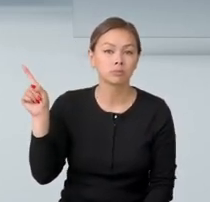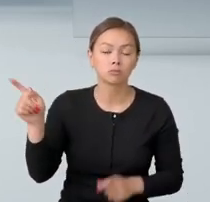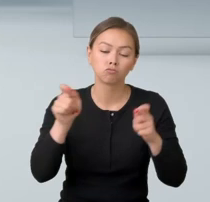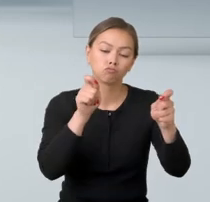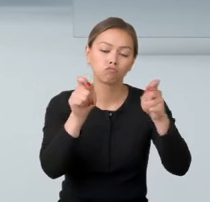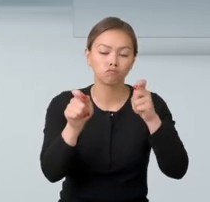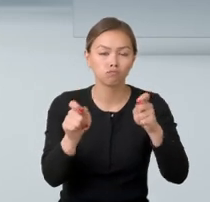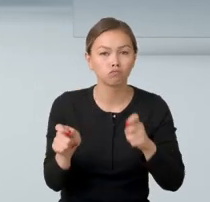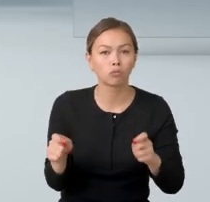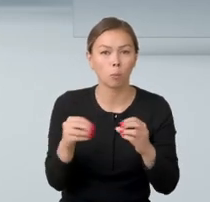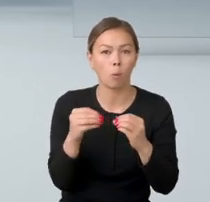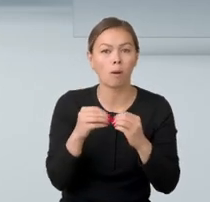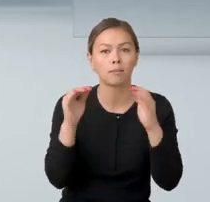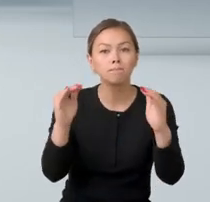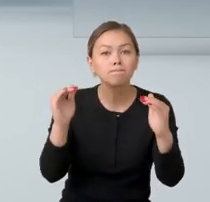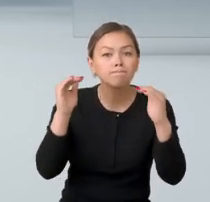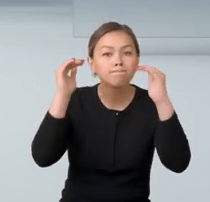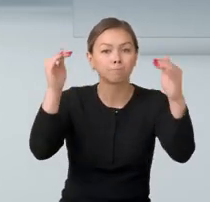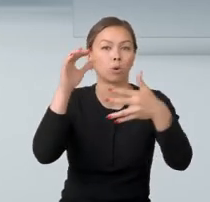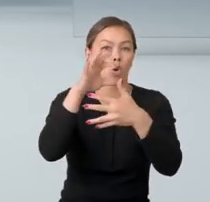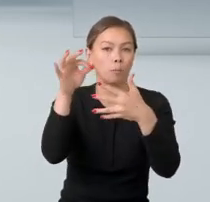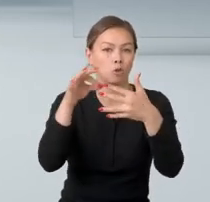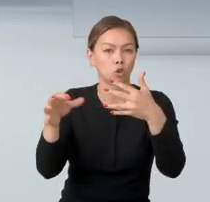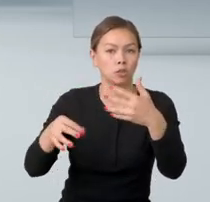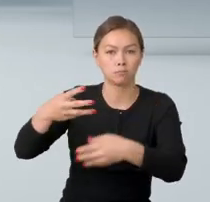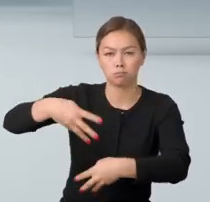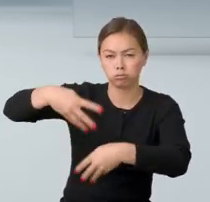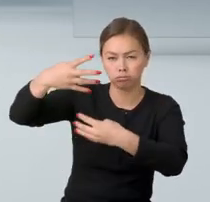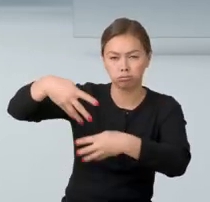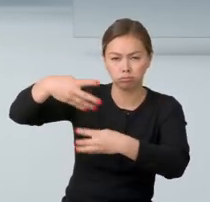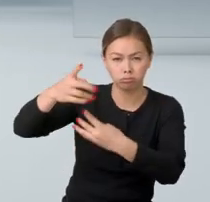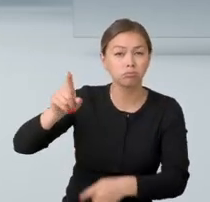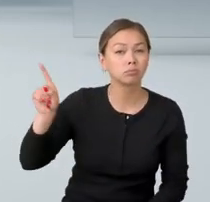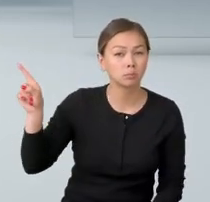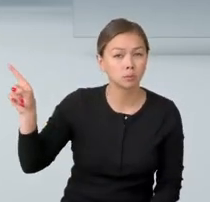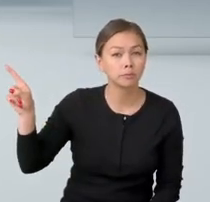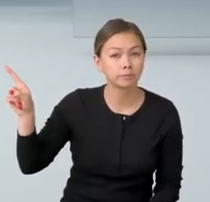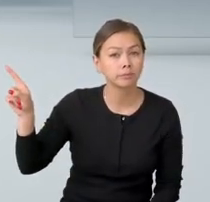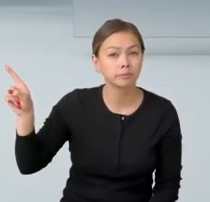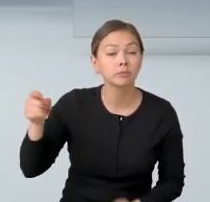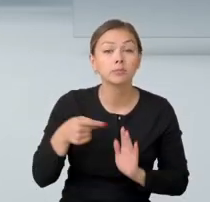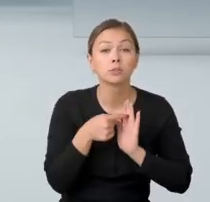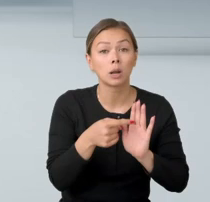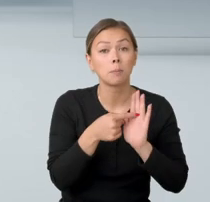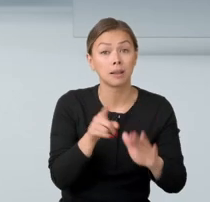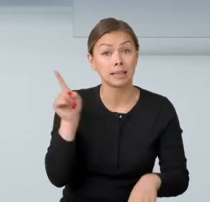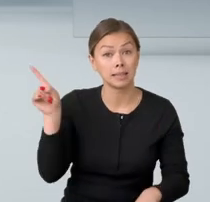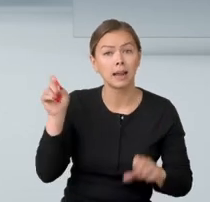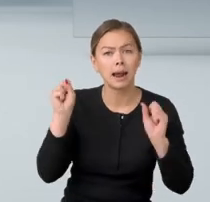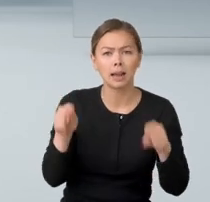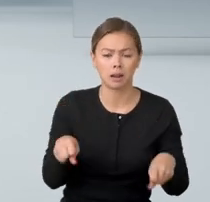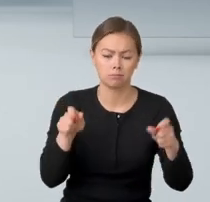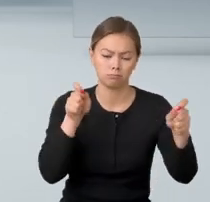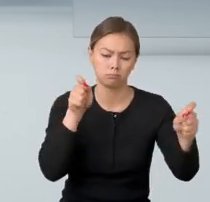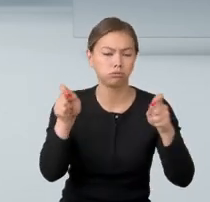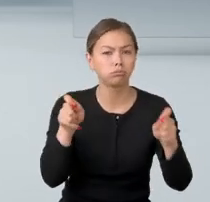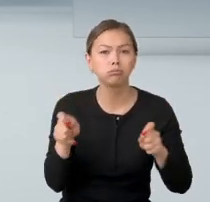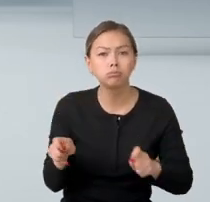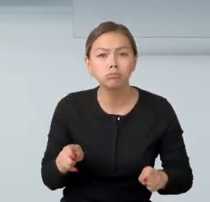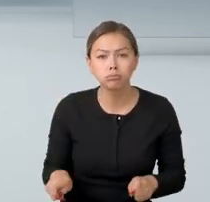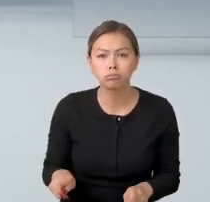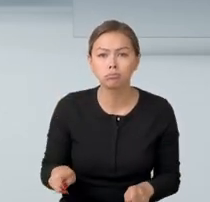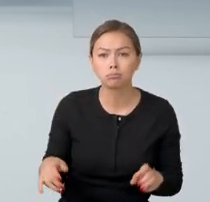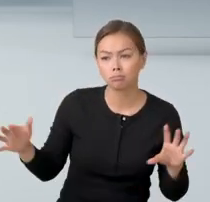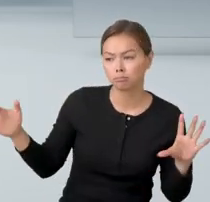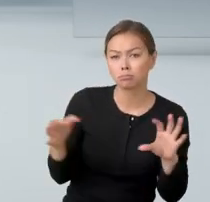plural name and also some Advanced configurations that I have below here for example I can edit this table